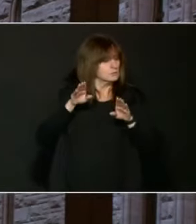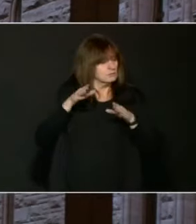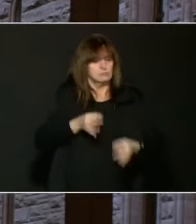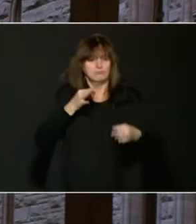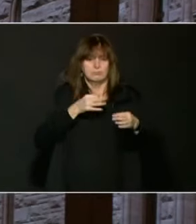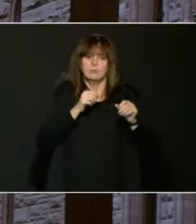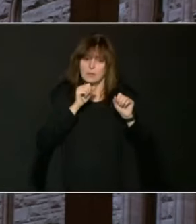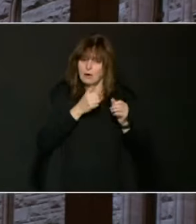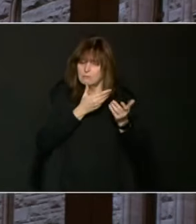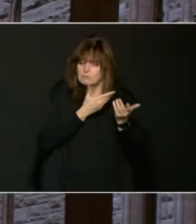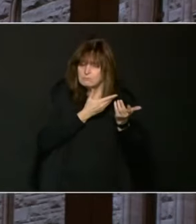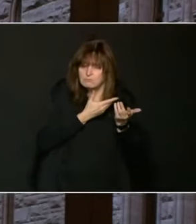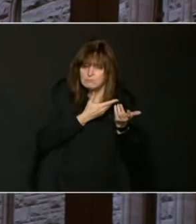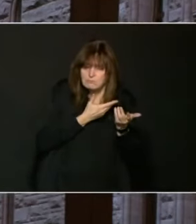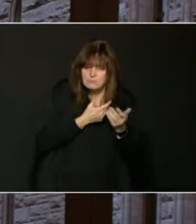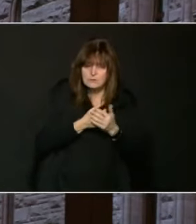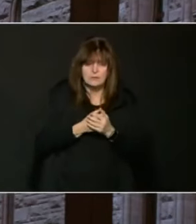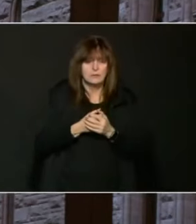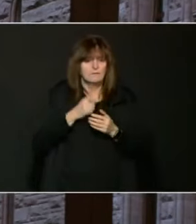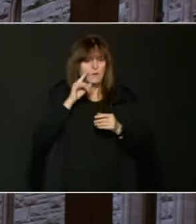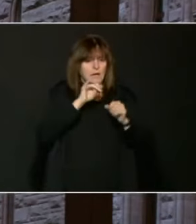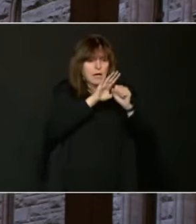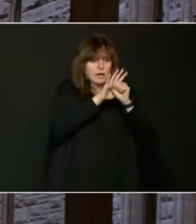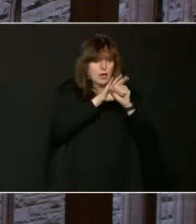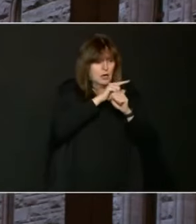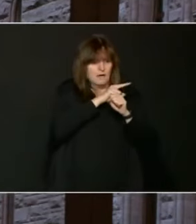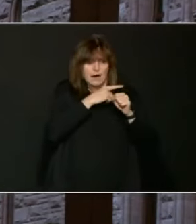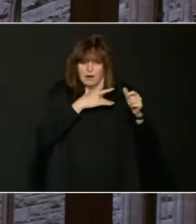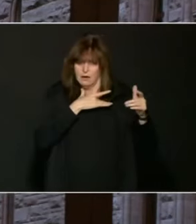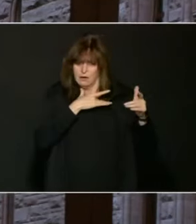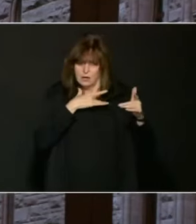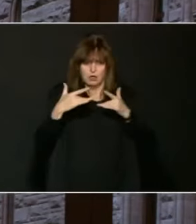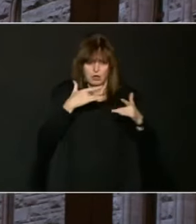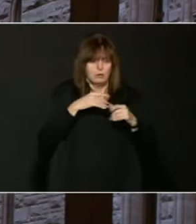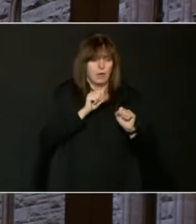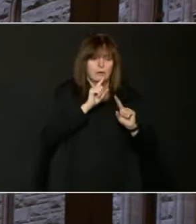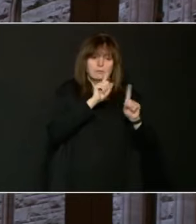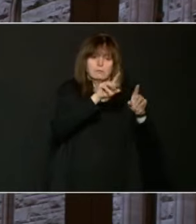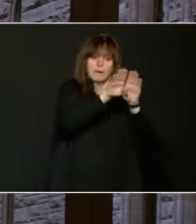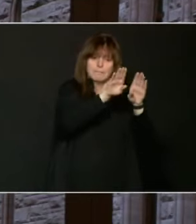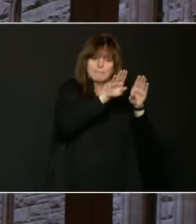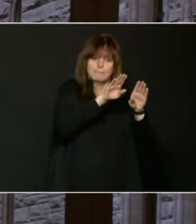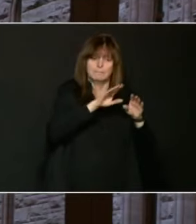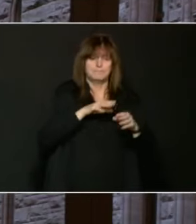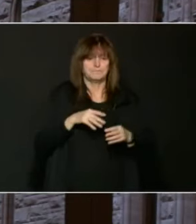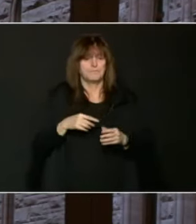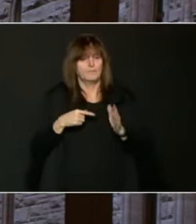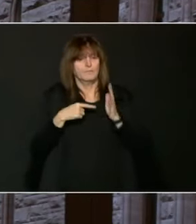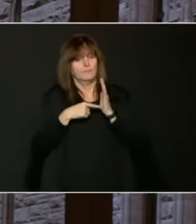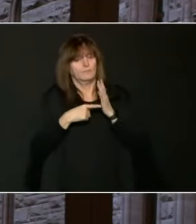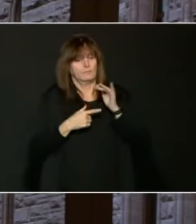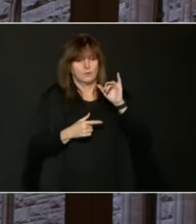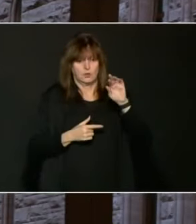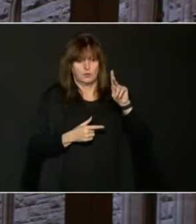areas of increased concern. So while they are at a red level, for example, in York Region, that does not preclude a medical officer of health who